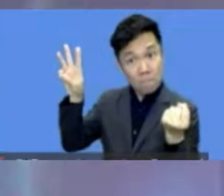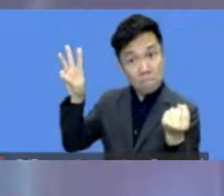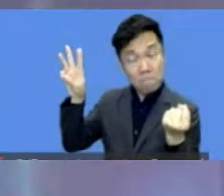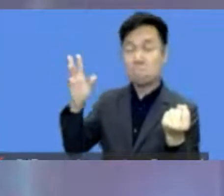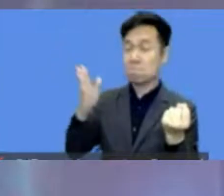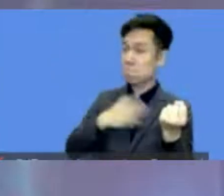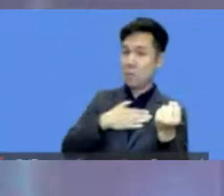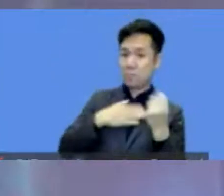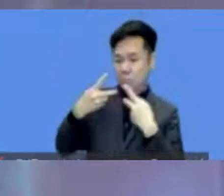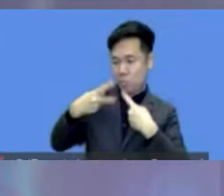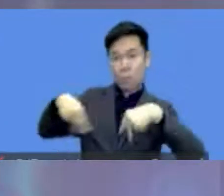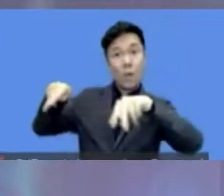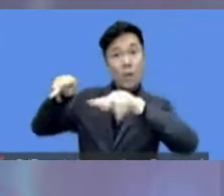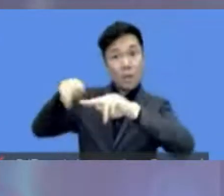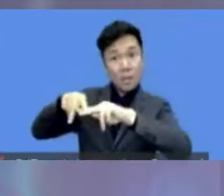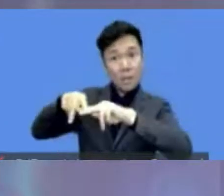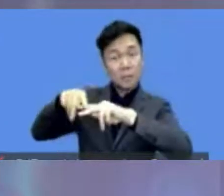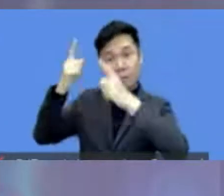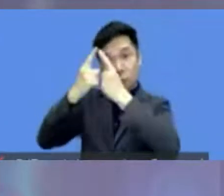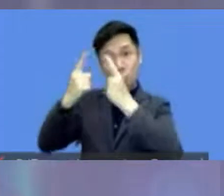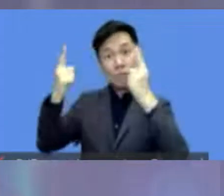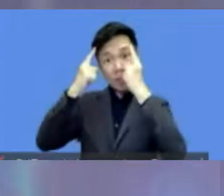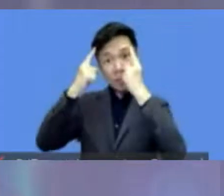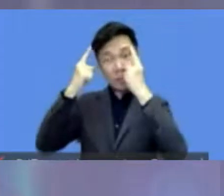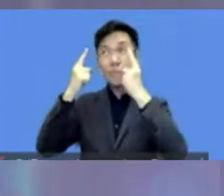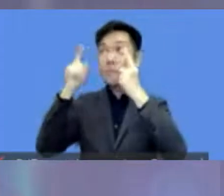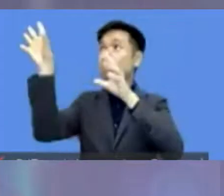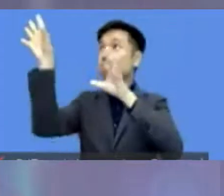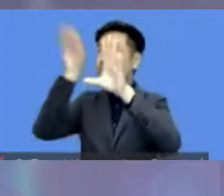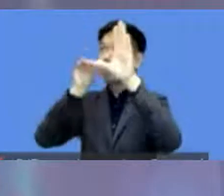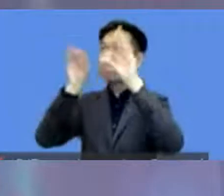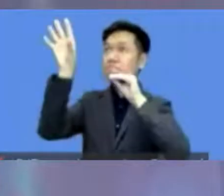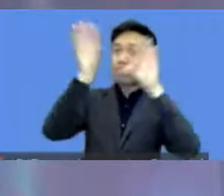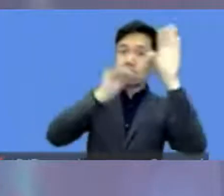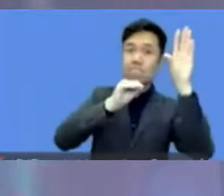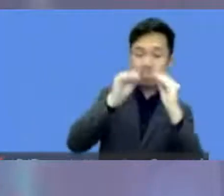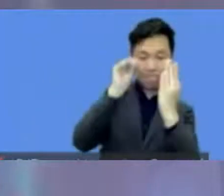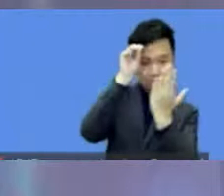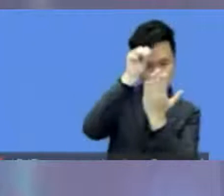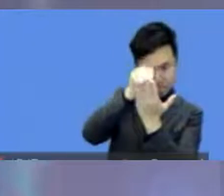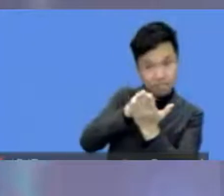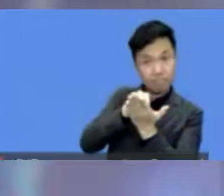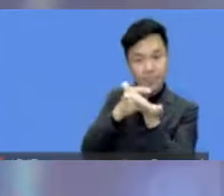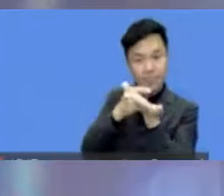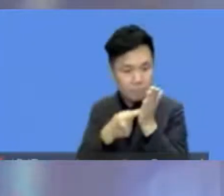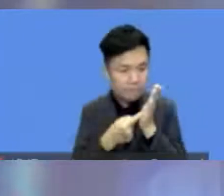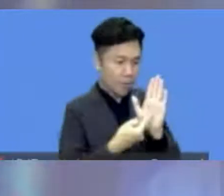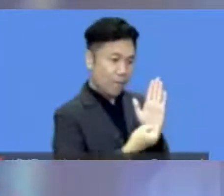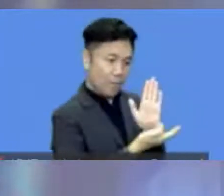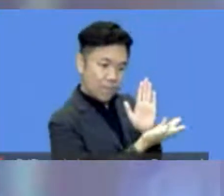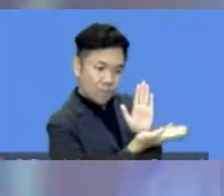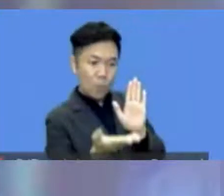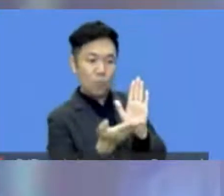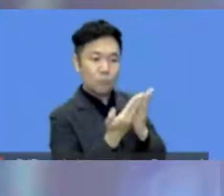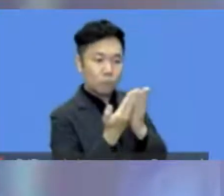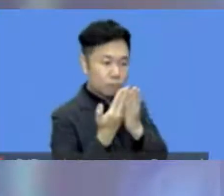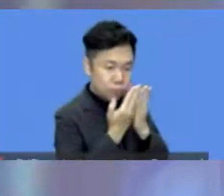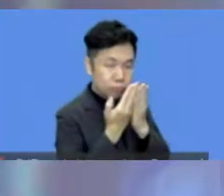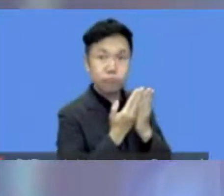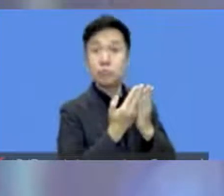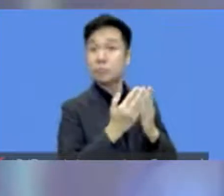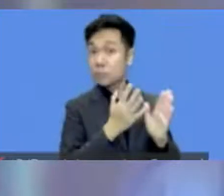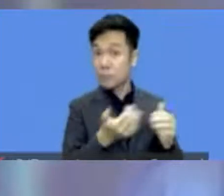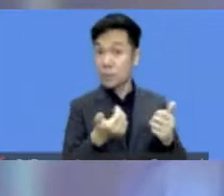tertiary education can adopt or use at times of pandemic. Thank you. Okay, thank you